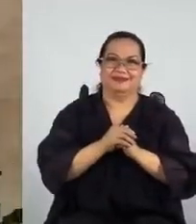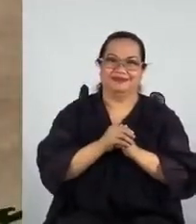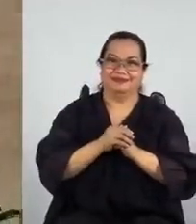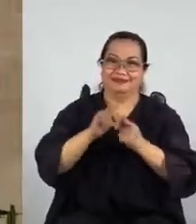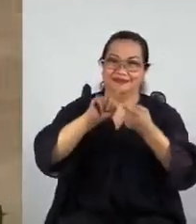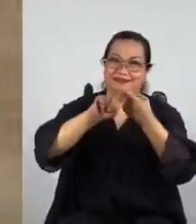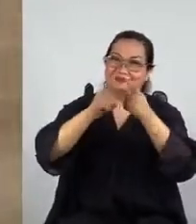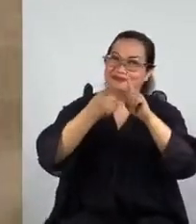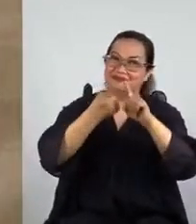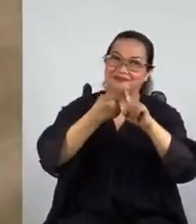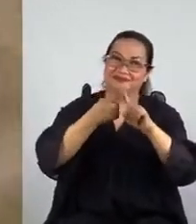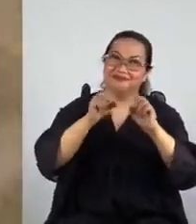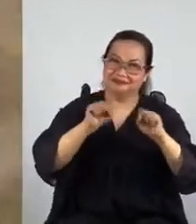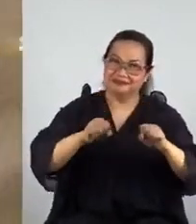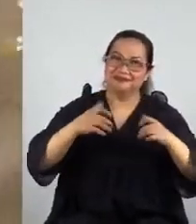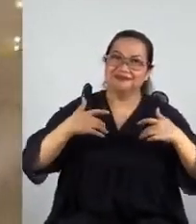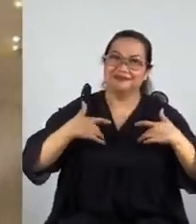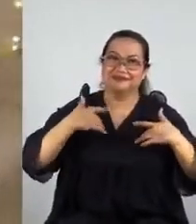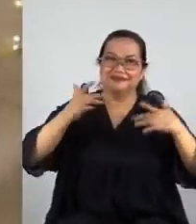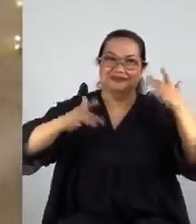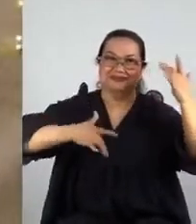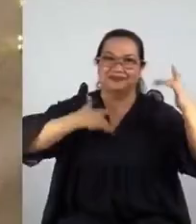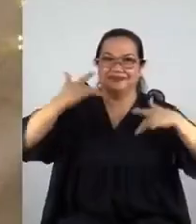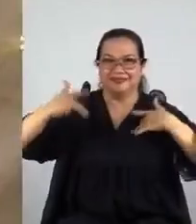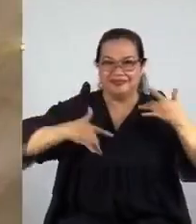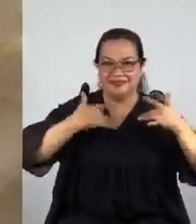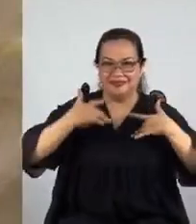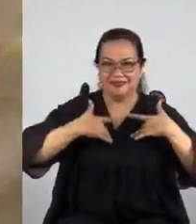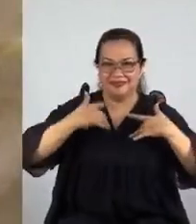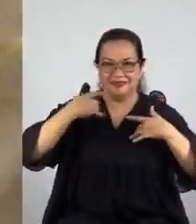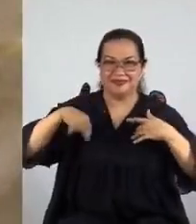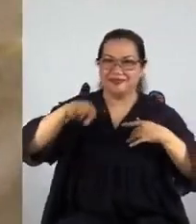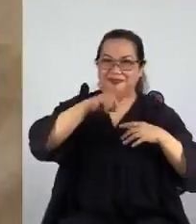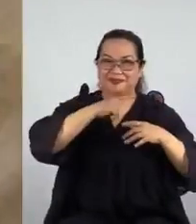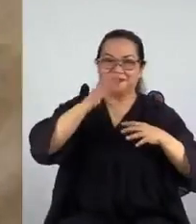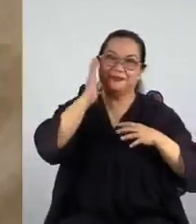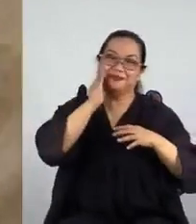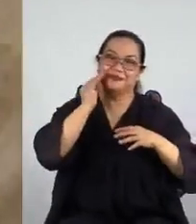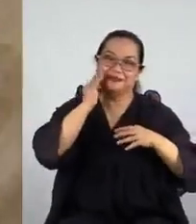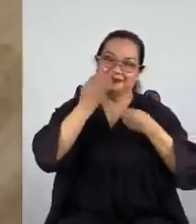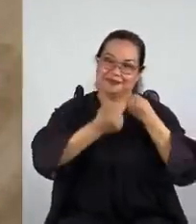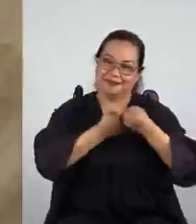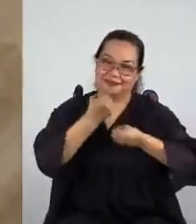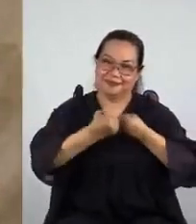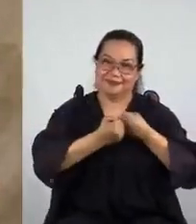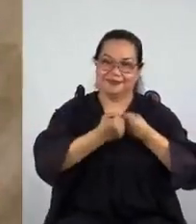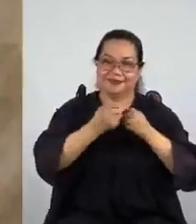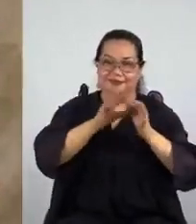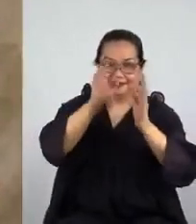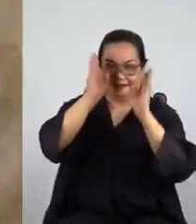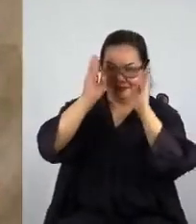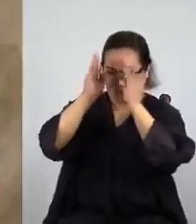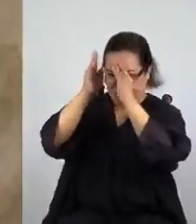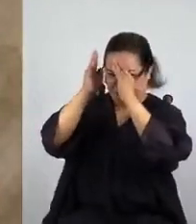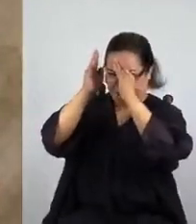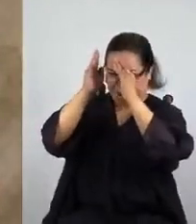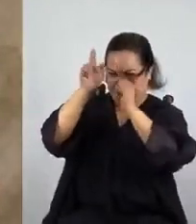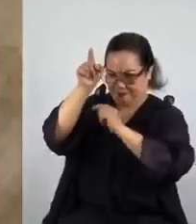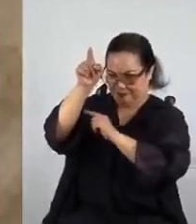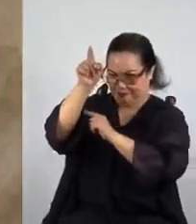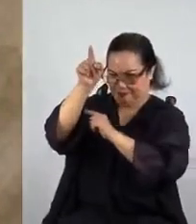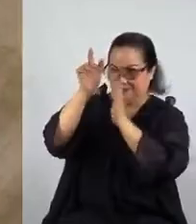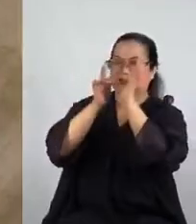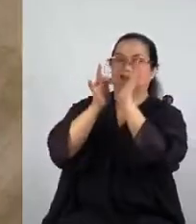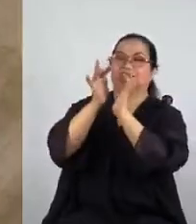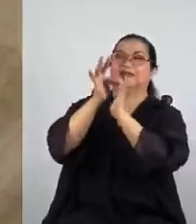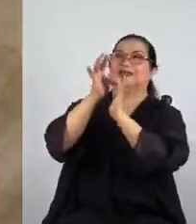Friends, we can have joy as we go through suffering. We fix our eyes on Jesus, and we will not